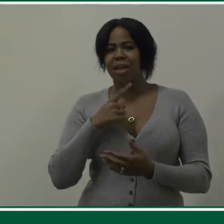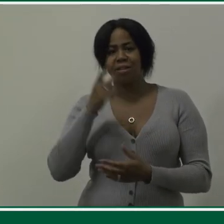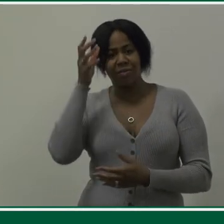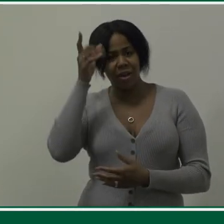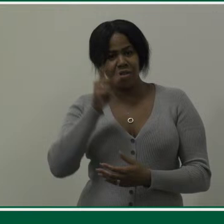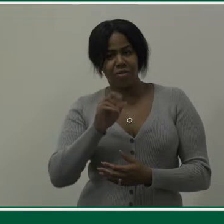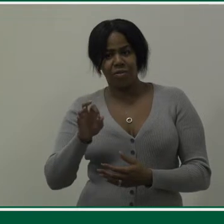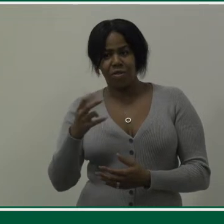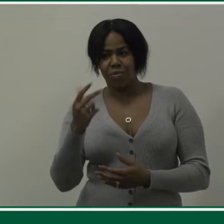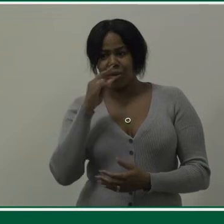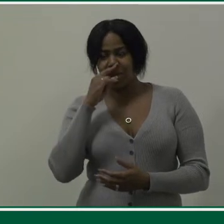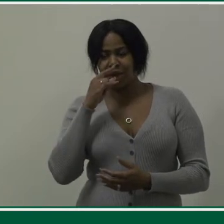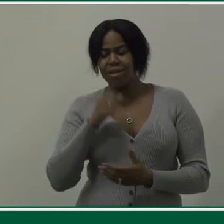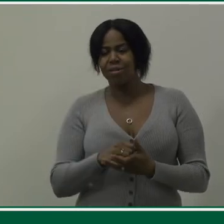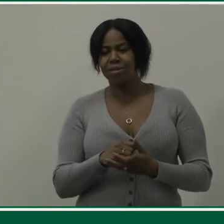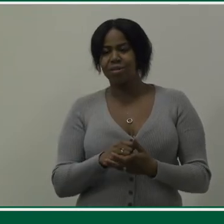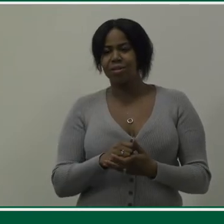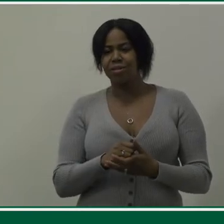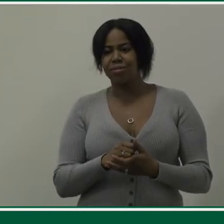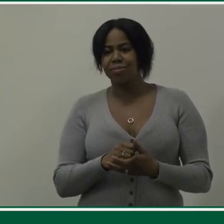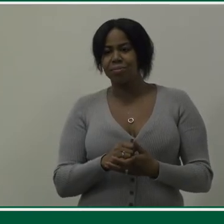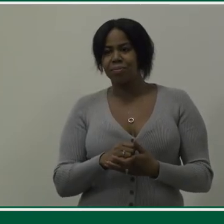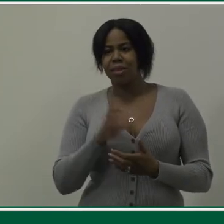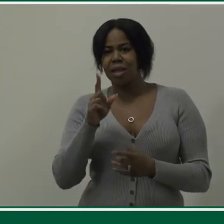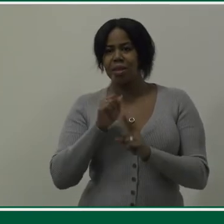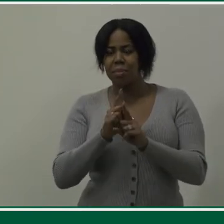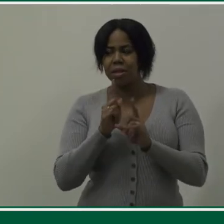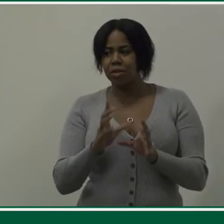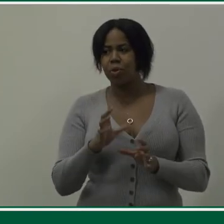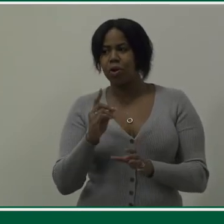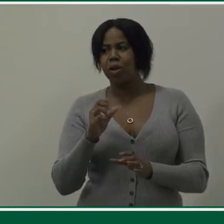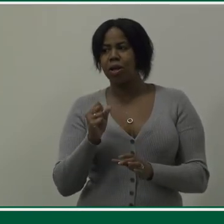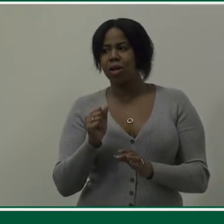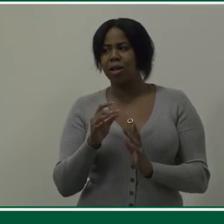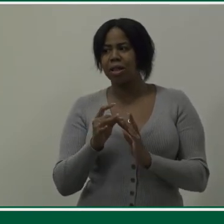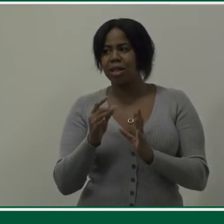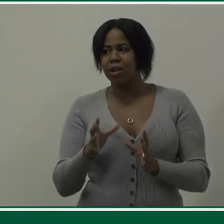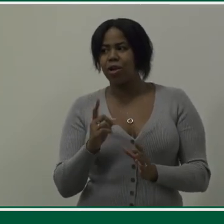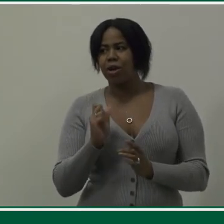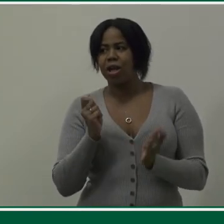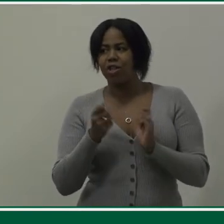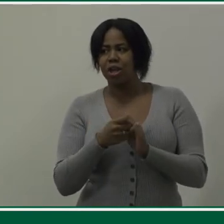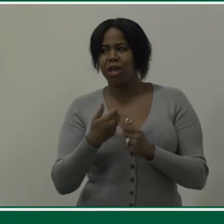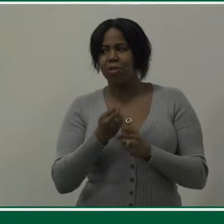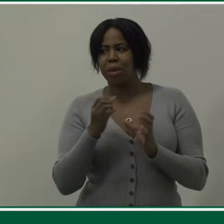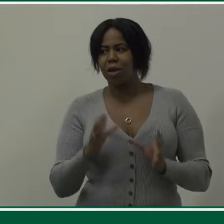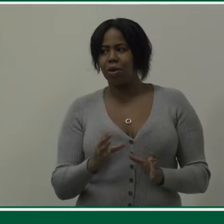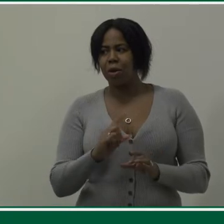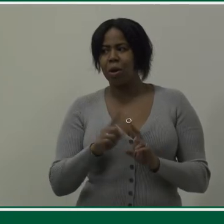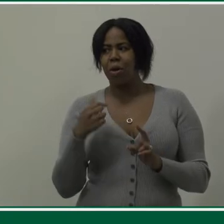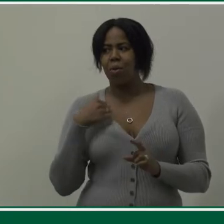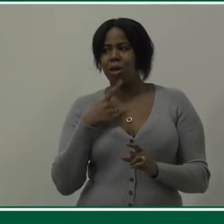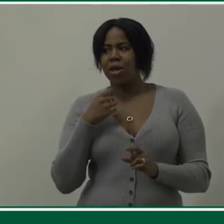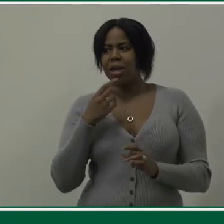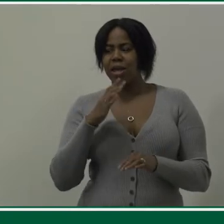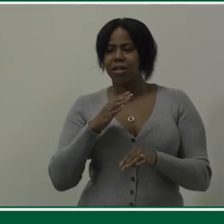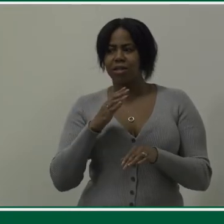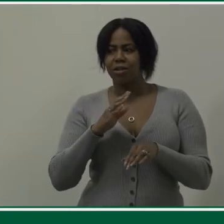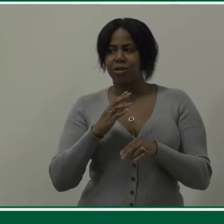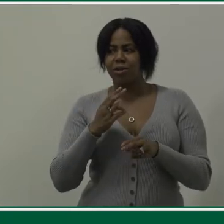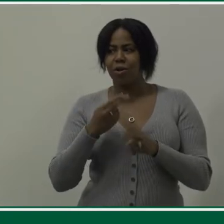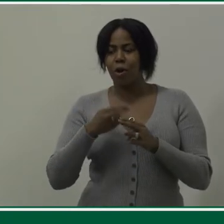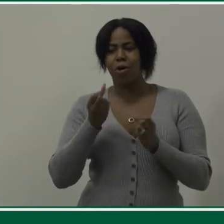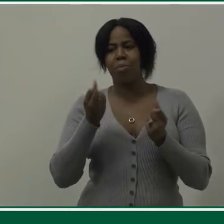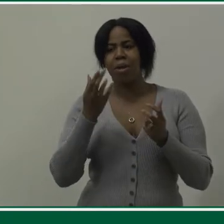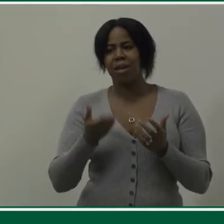three, mentor, visionary leader, and change maker. He is called many things, and I am so honored